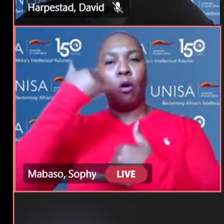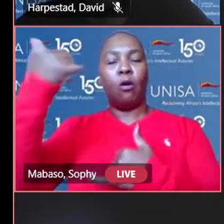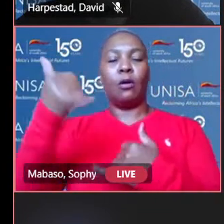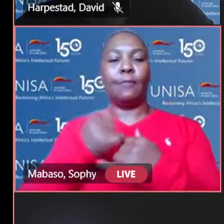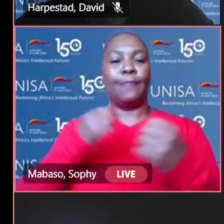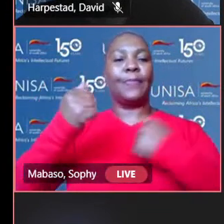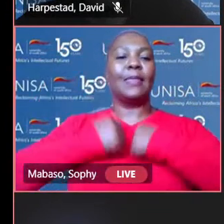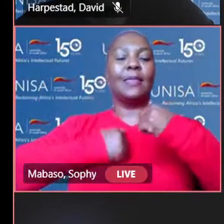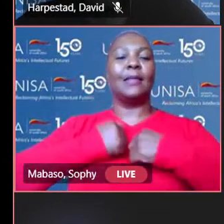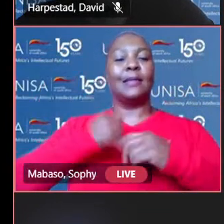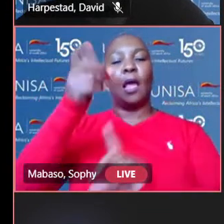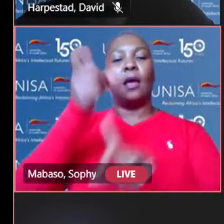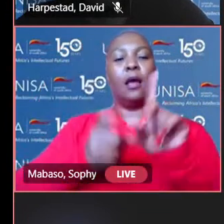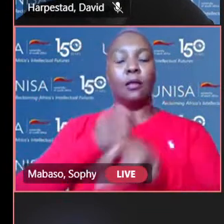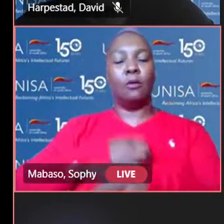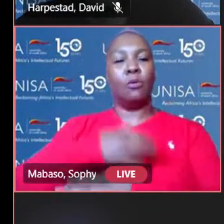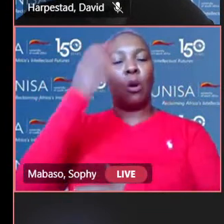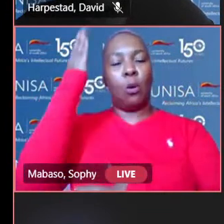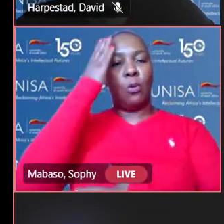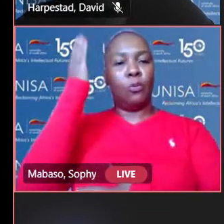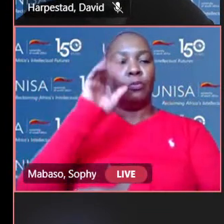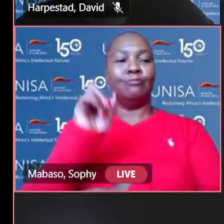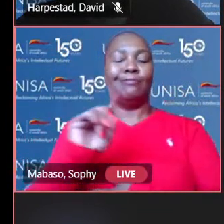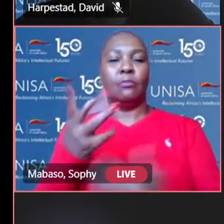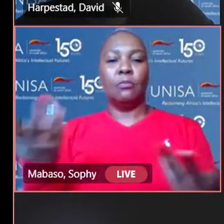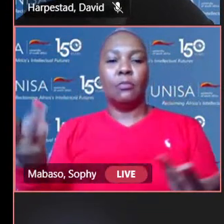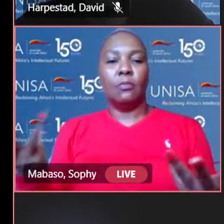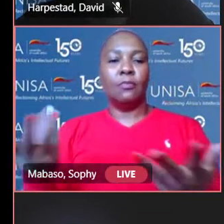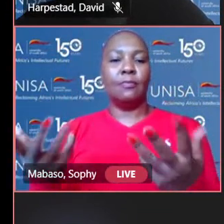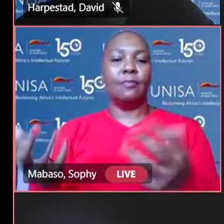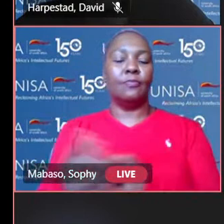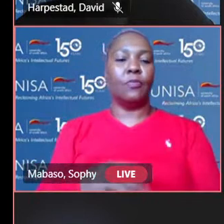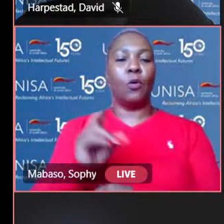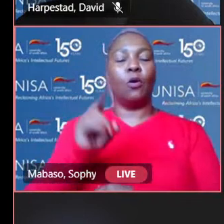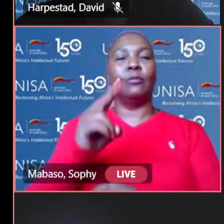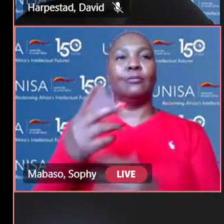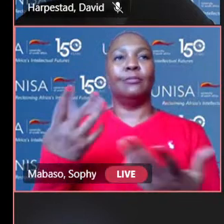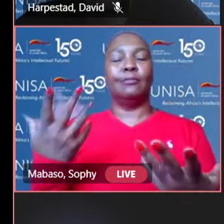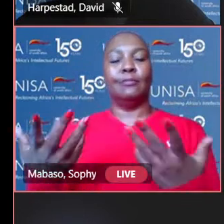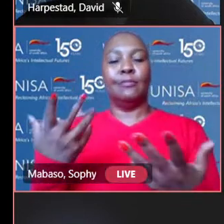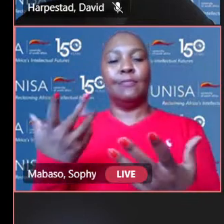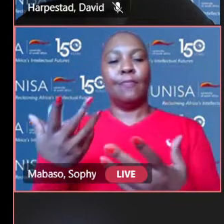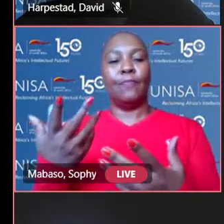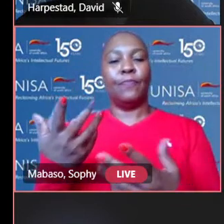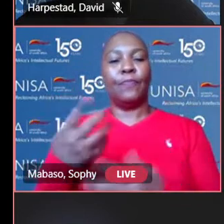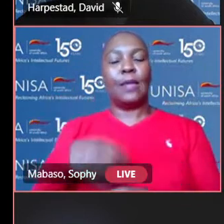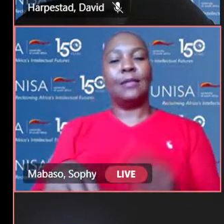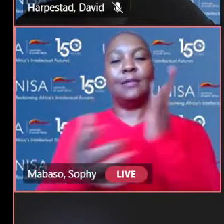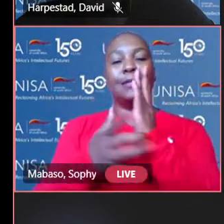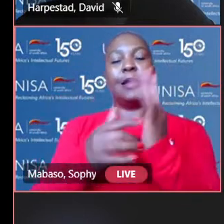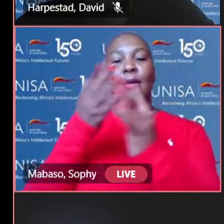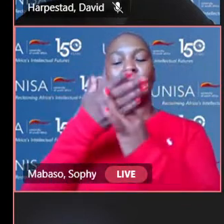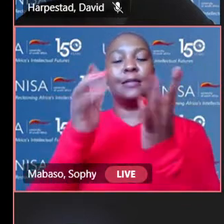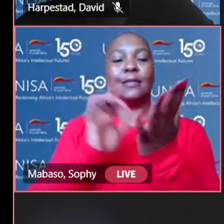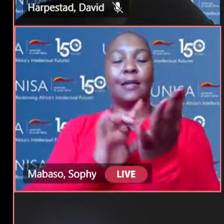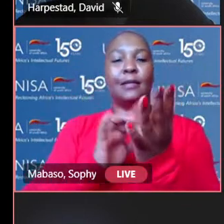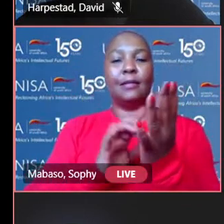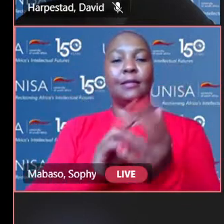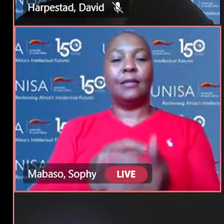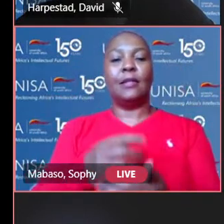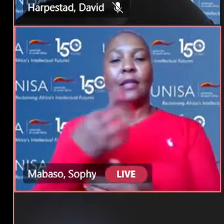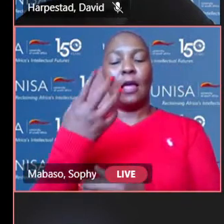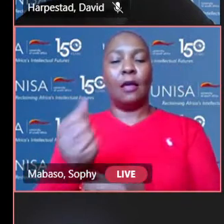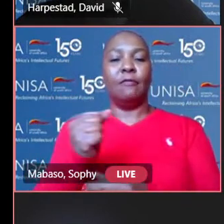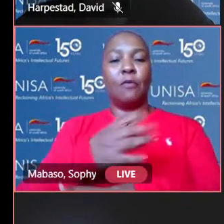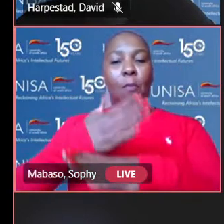They will let you know where the digital access centers are. The tax list also has the operational time. You